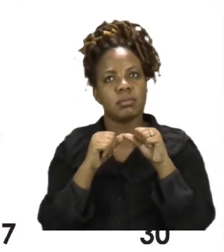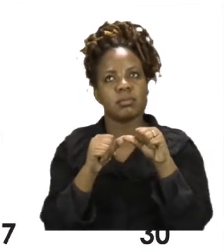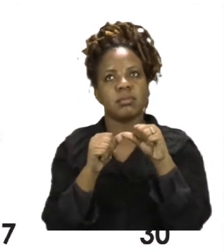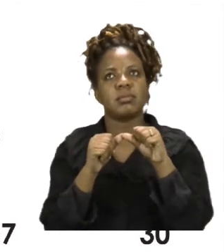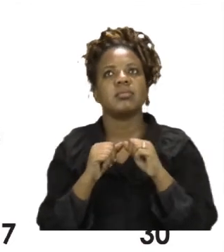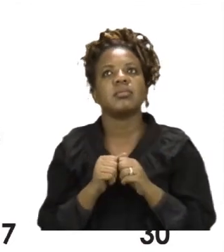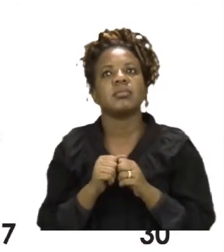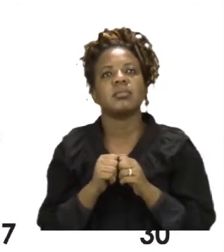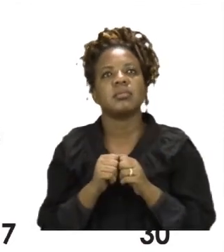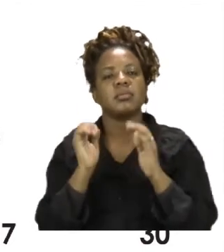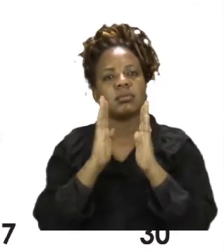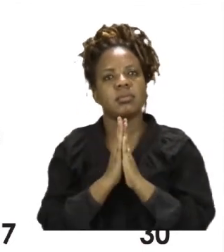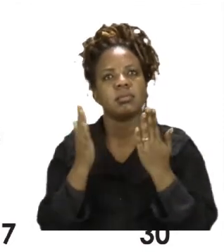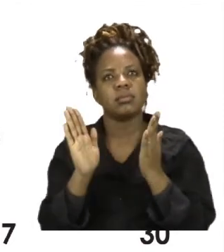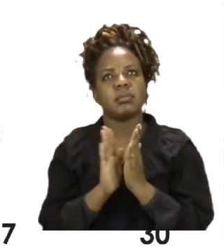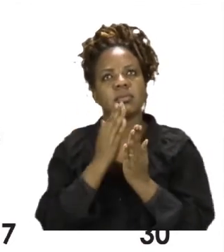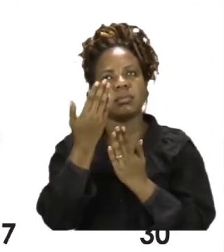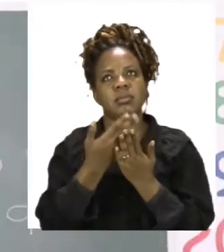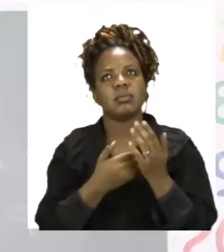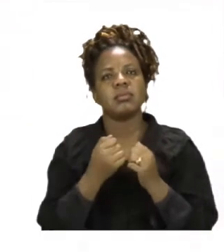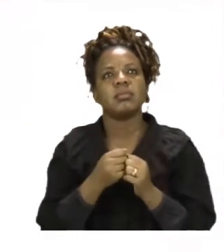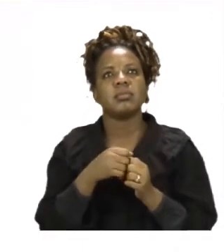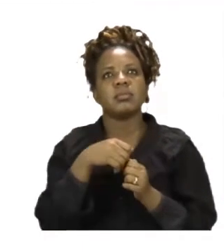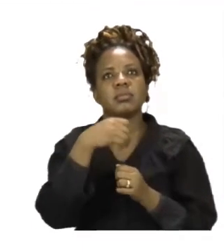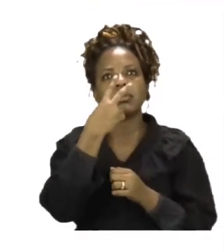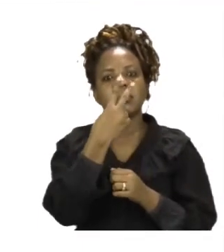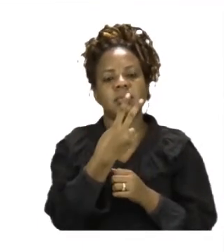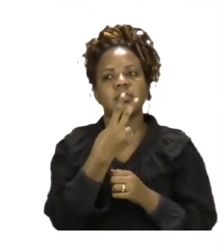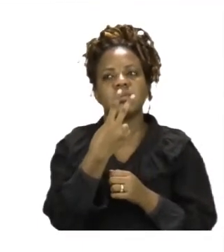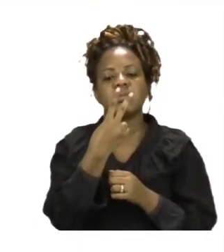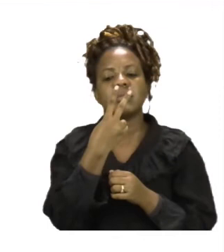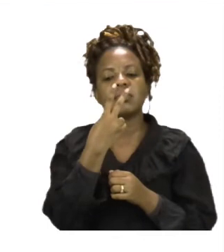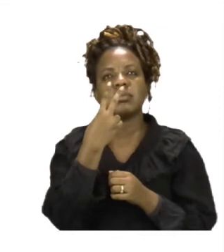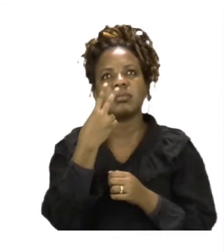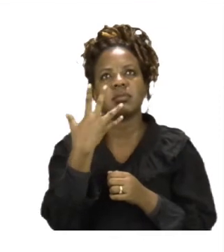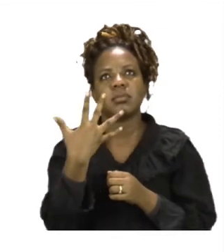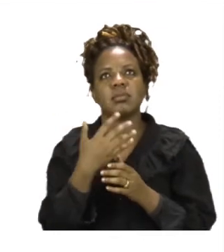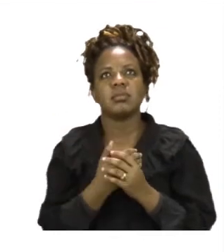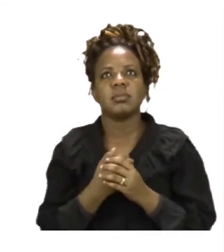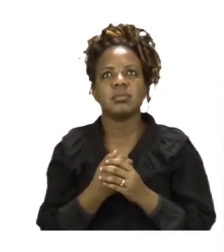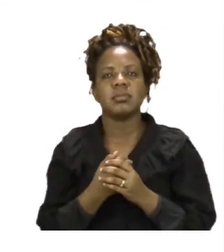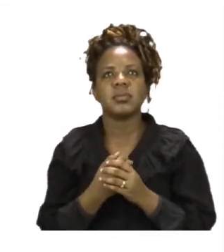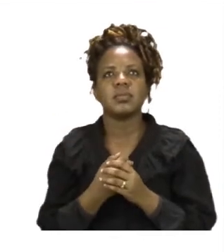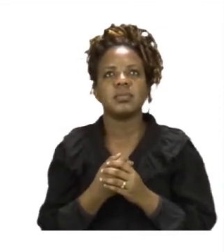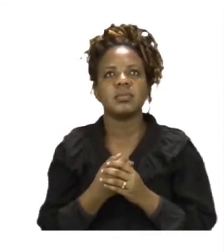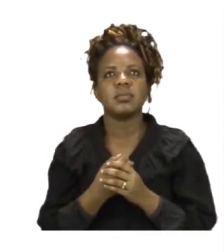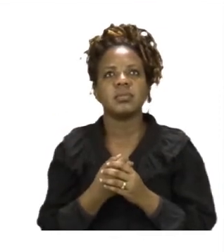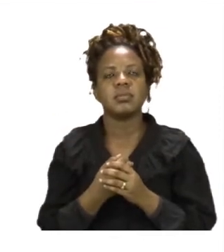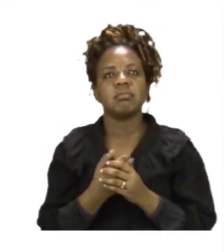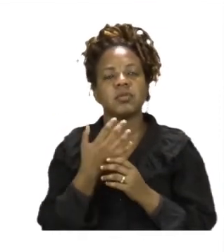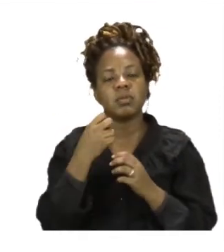one on page 25. On page 25, we are going to be doing